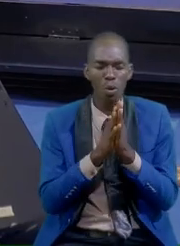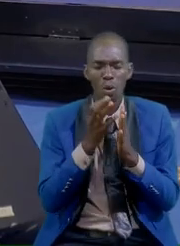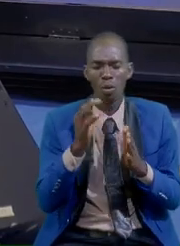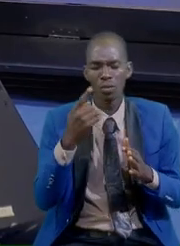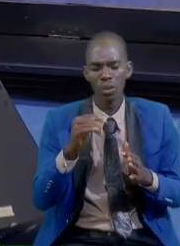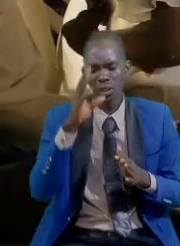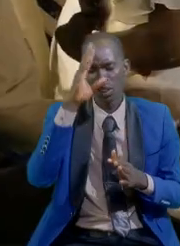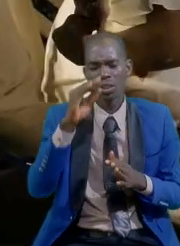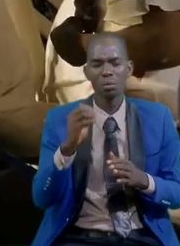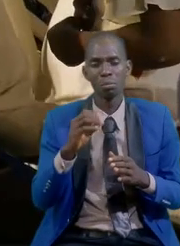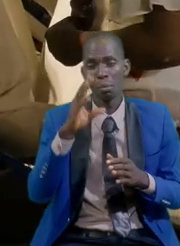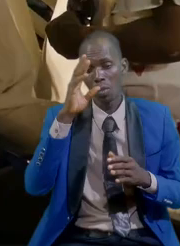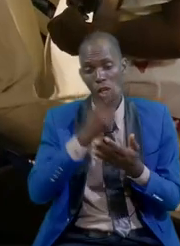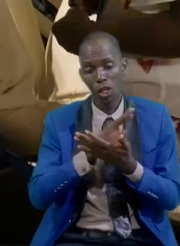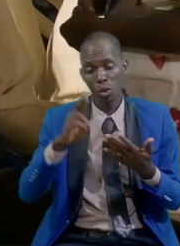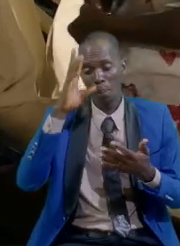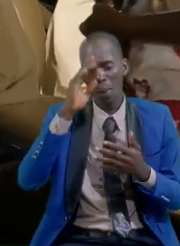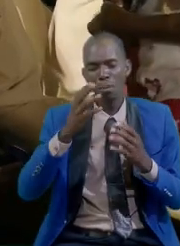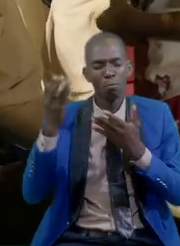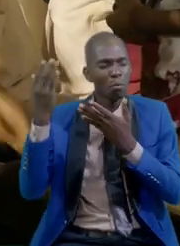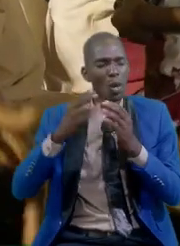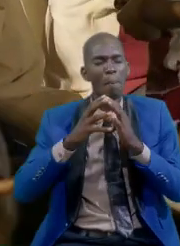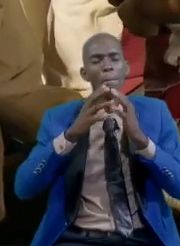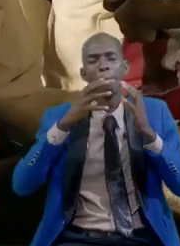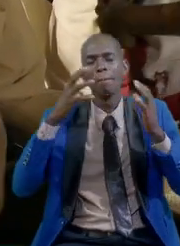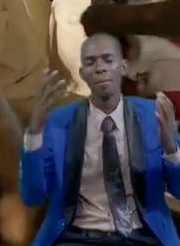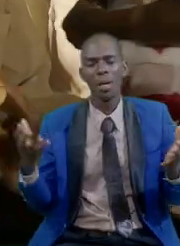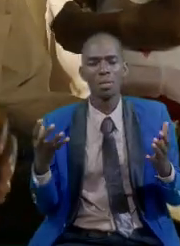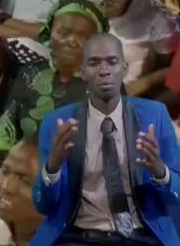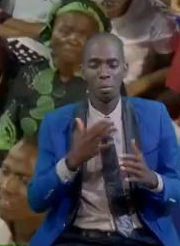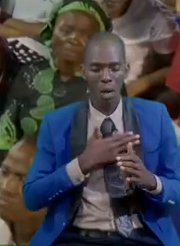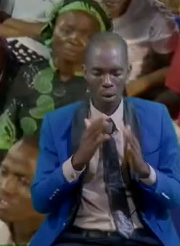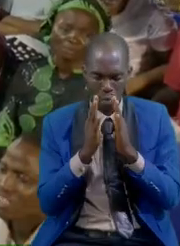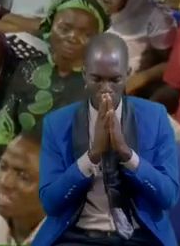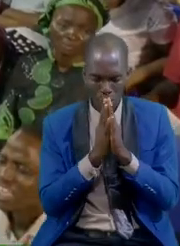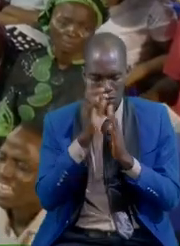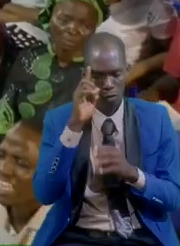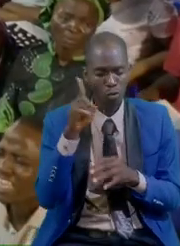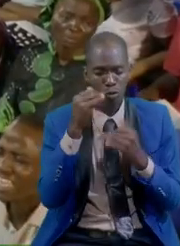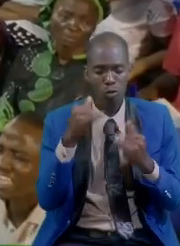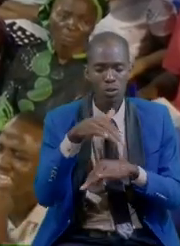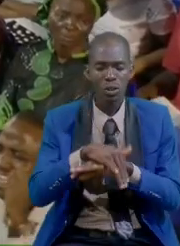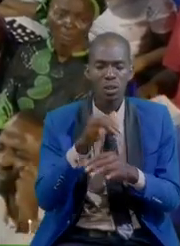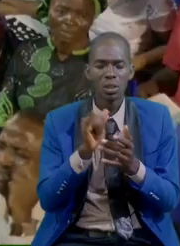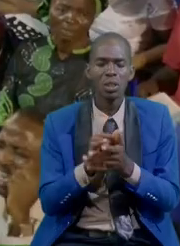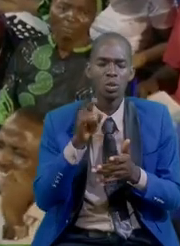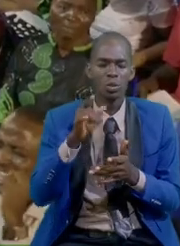availeth much. Availeth much. My prayer for you tonight will avail